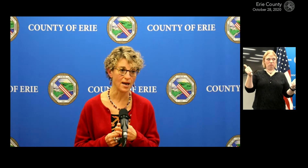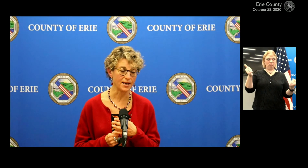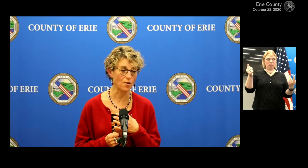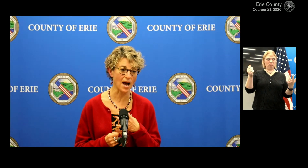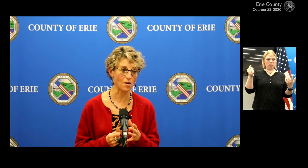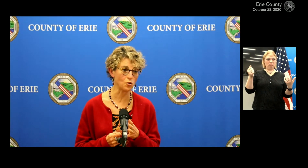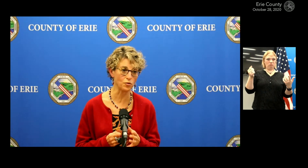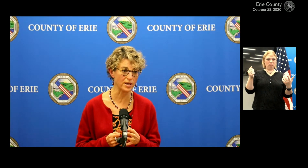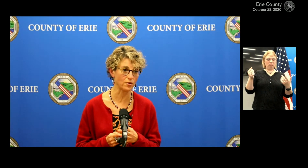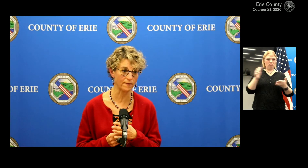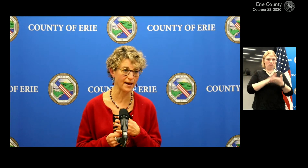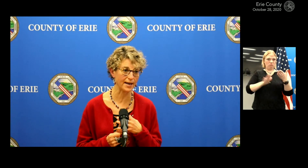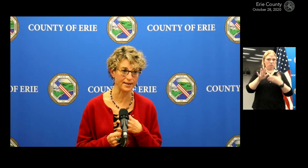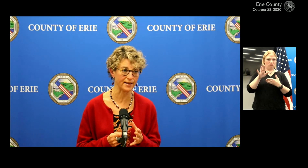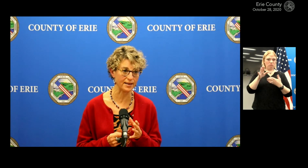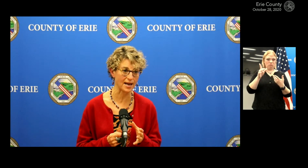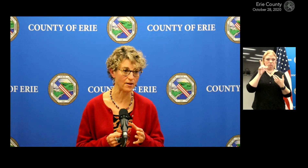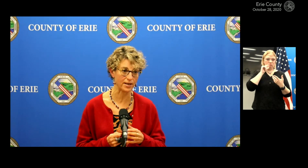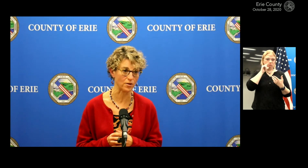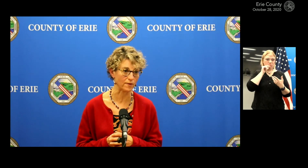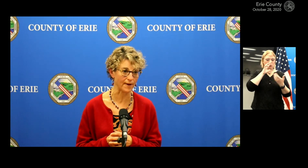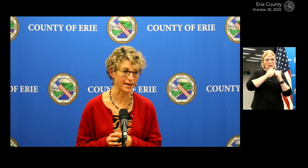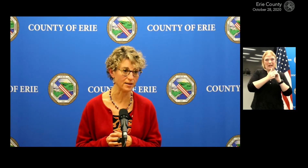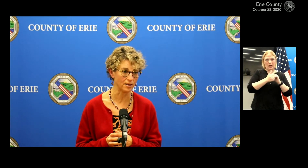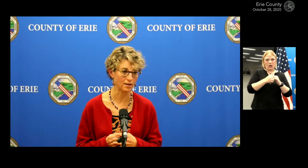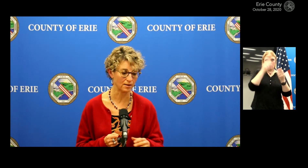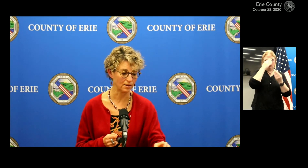about who they notify and how they